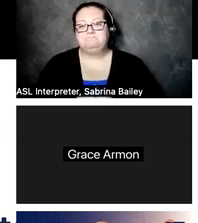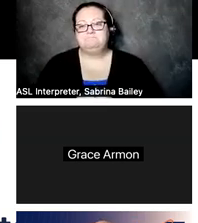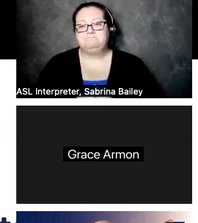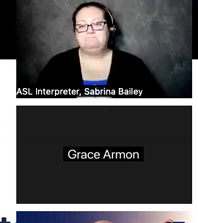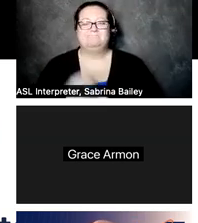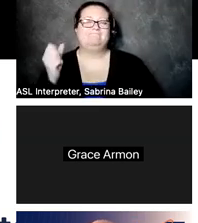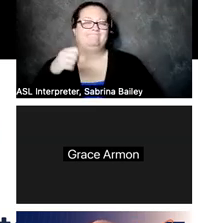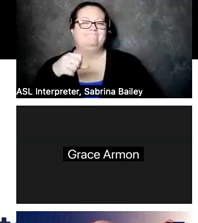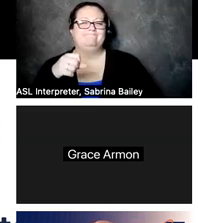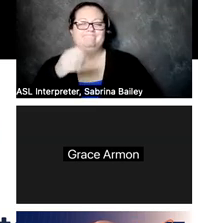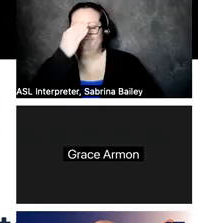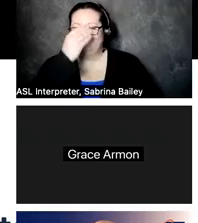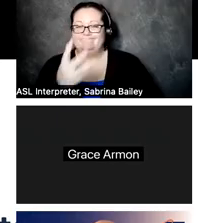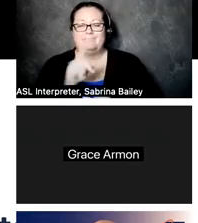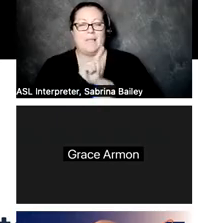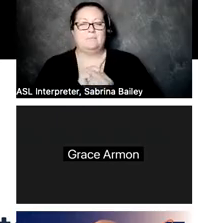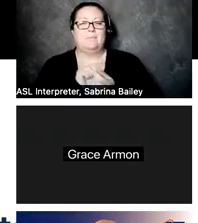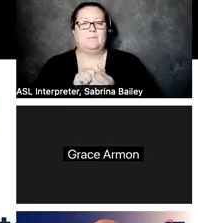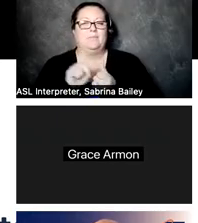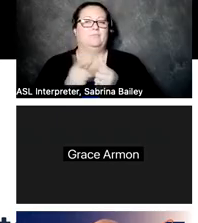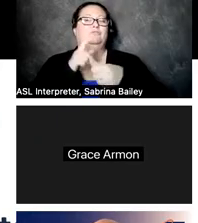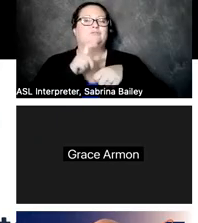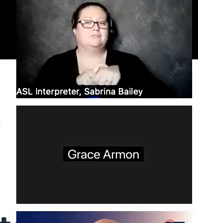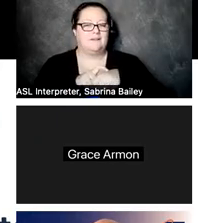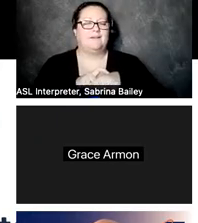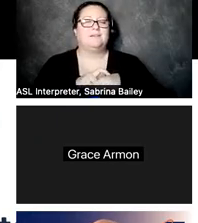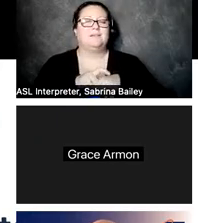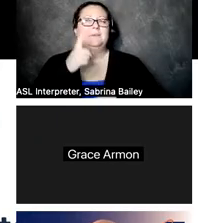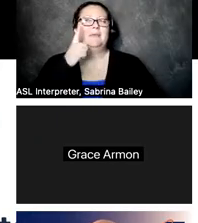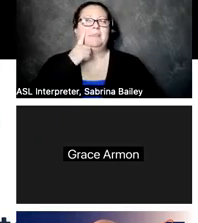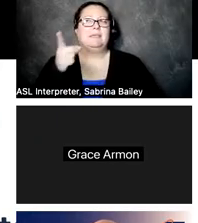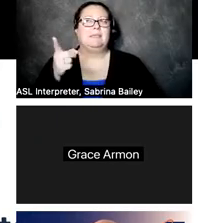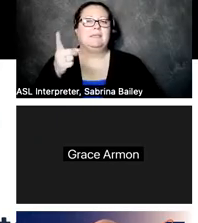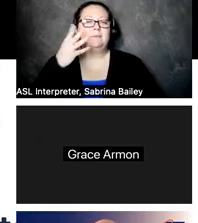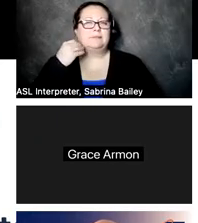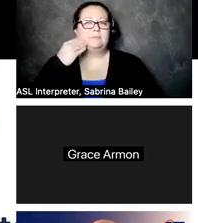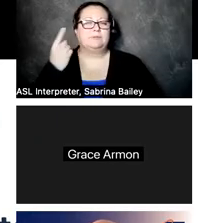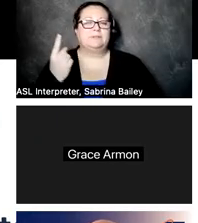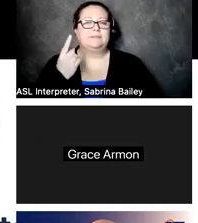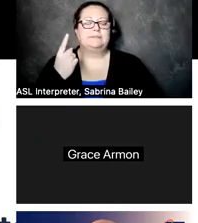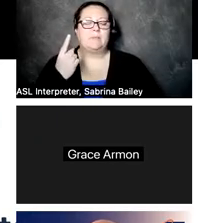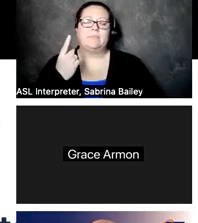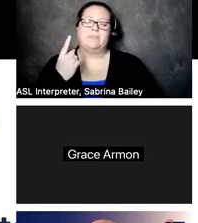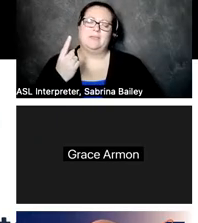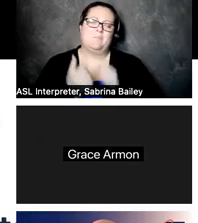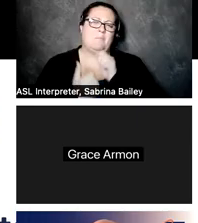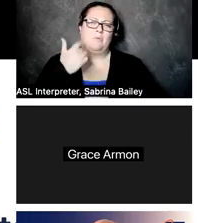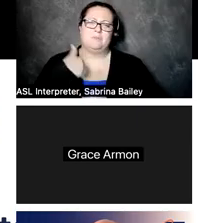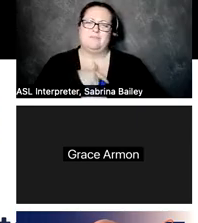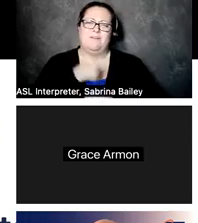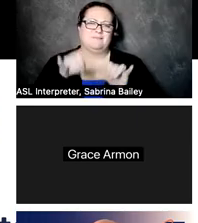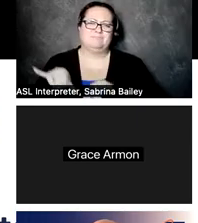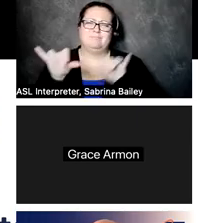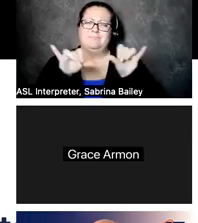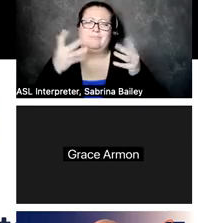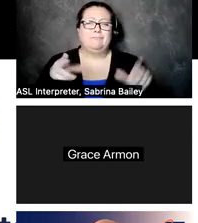Yeah, and I can say, when I met with Barton for the first time, I think that he was experiencing something that I'm sure many of us experience when you get out of